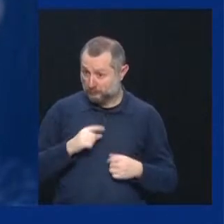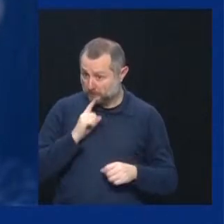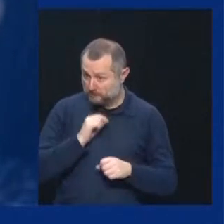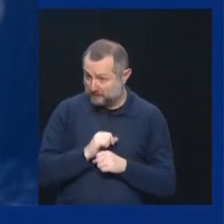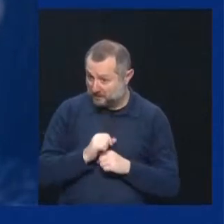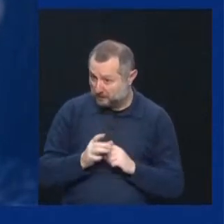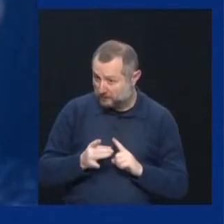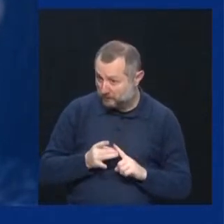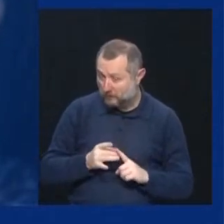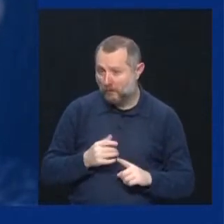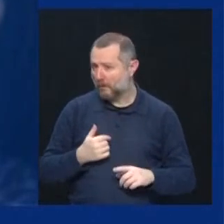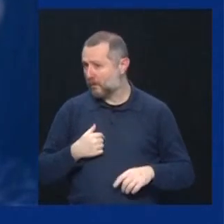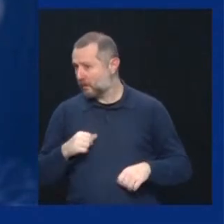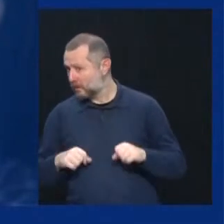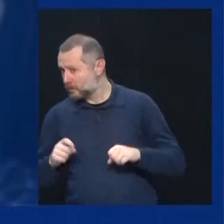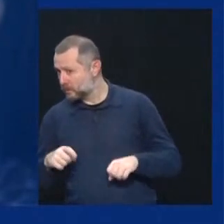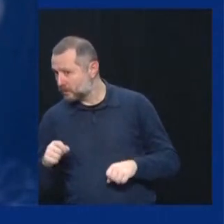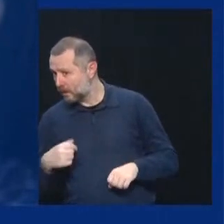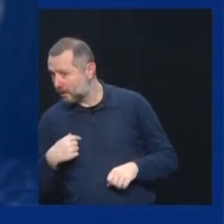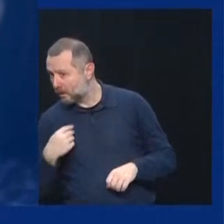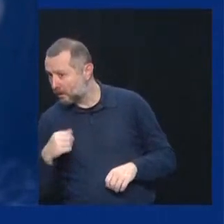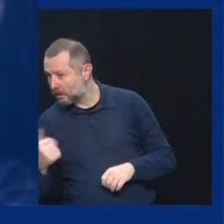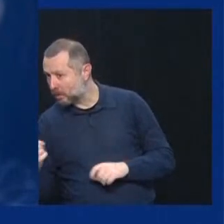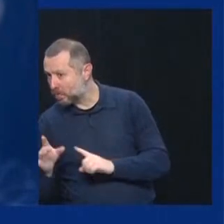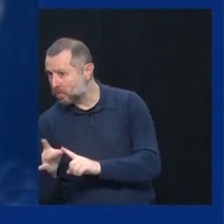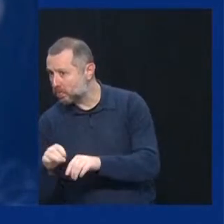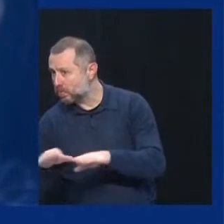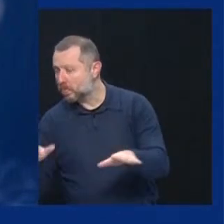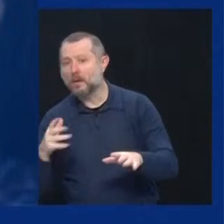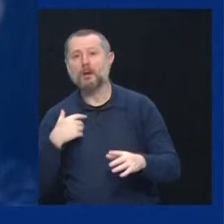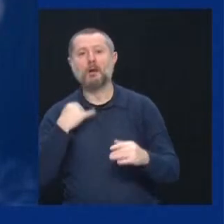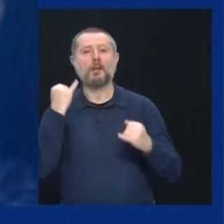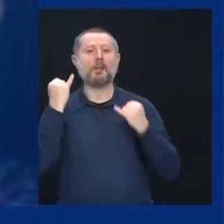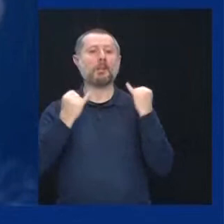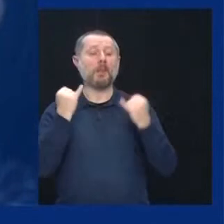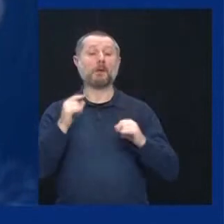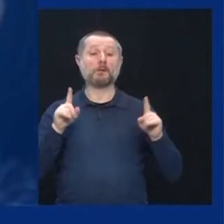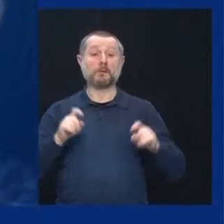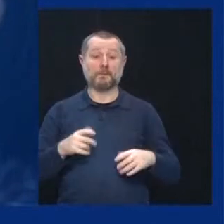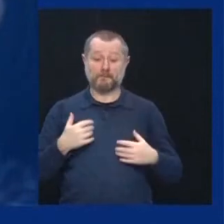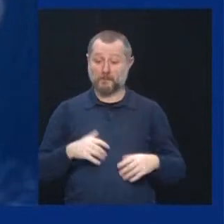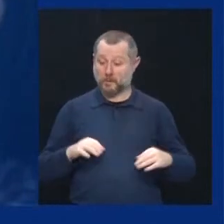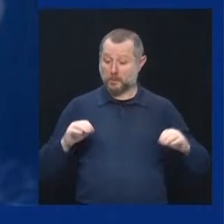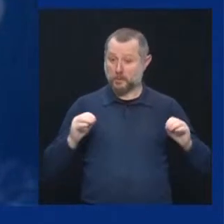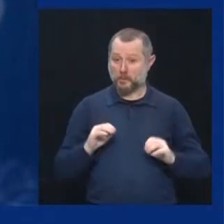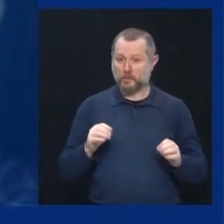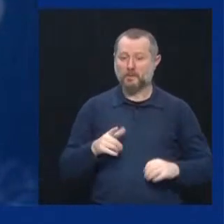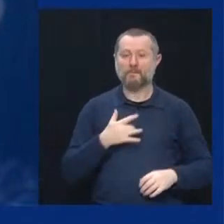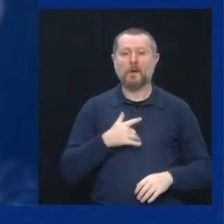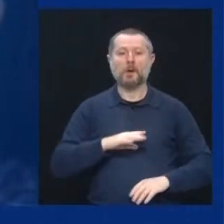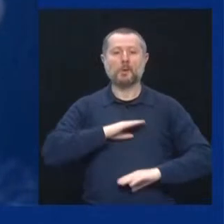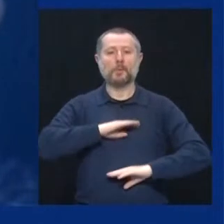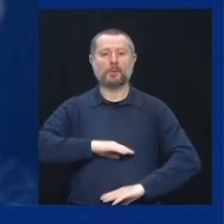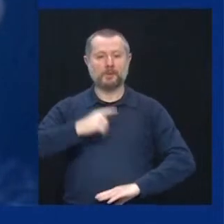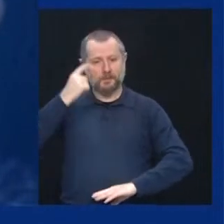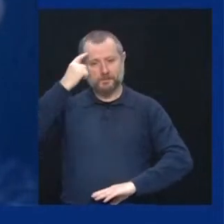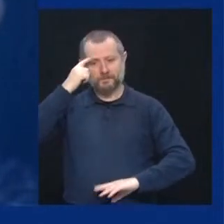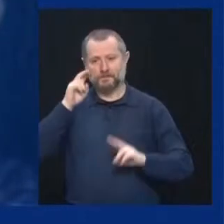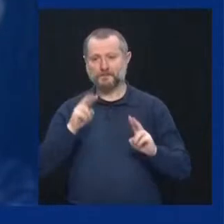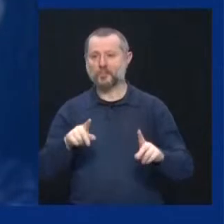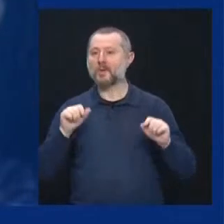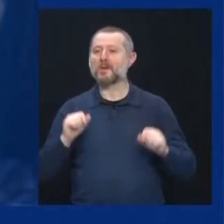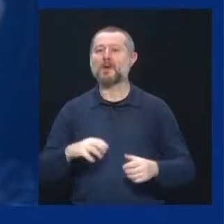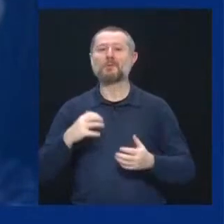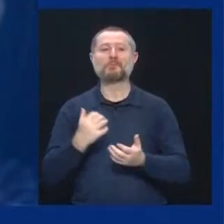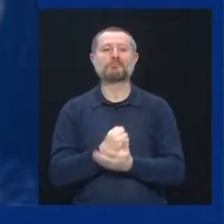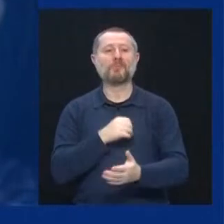I infectious for other people? It gives you peace of mind, and we can use it as a way to